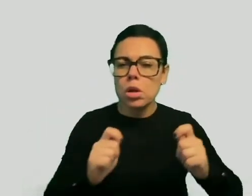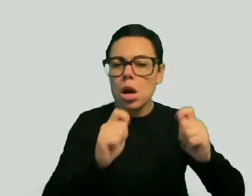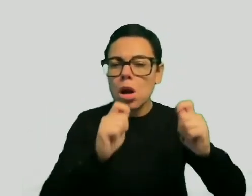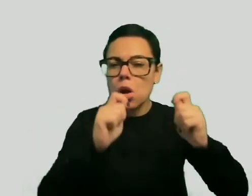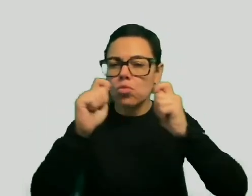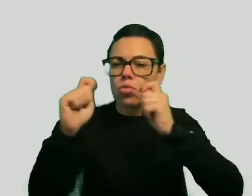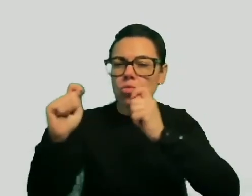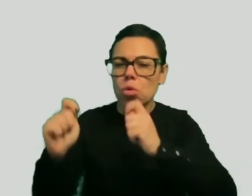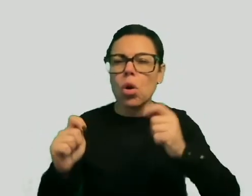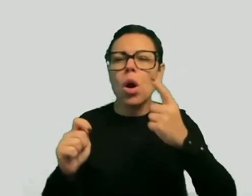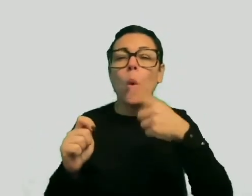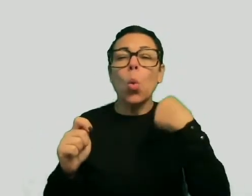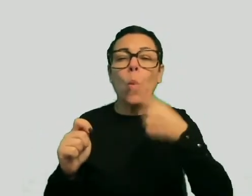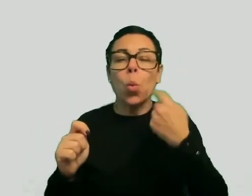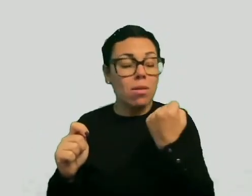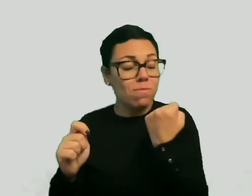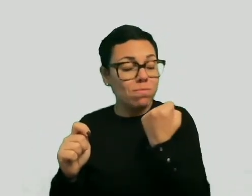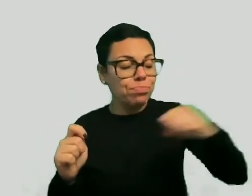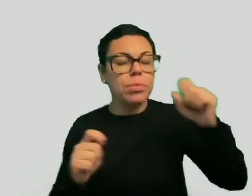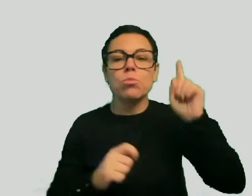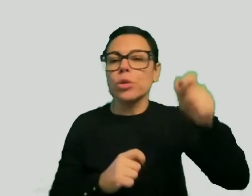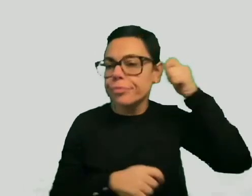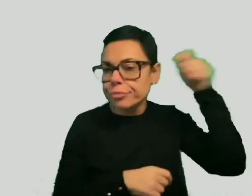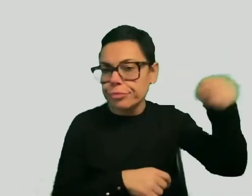8 votes, we have,